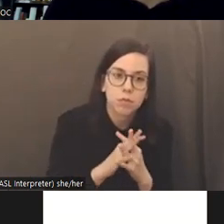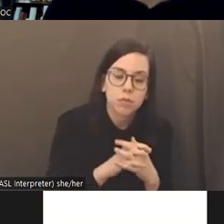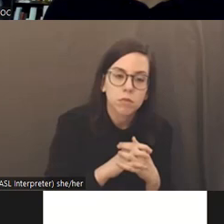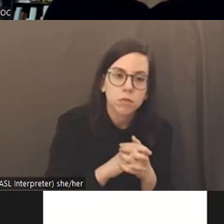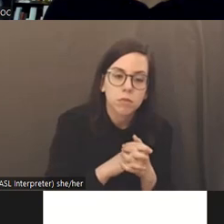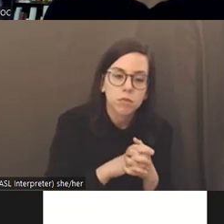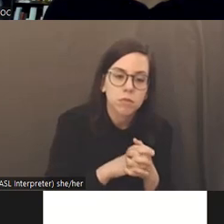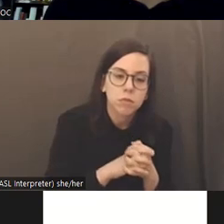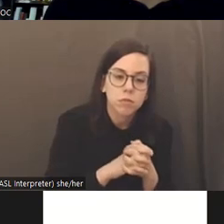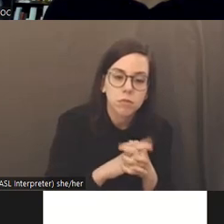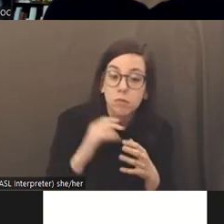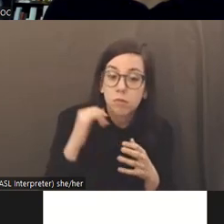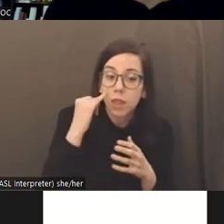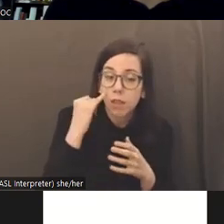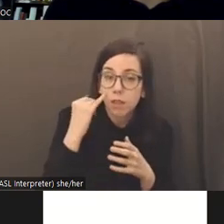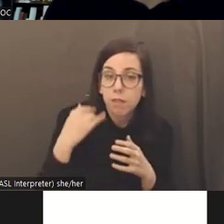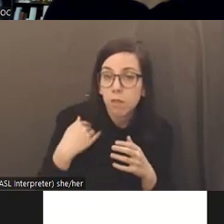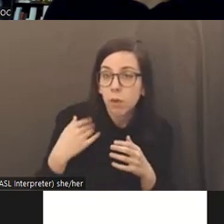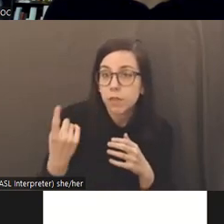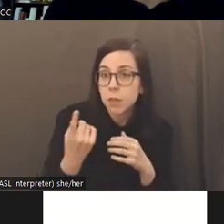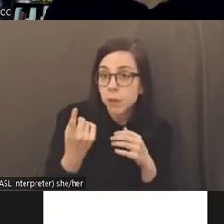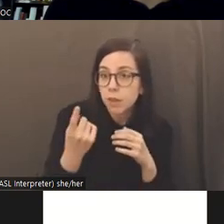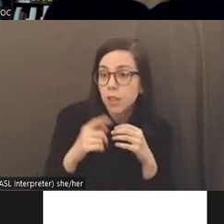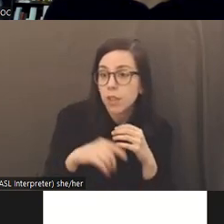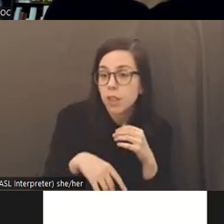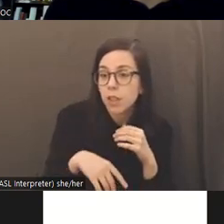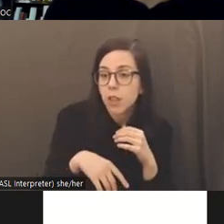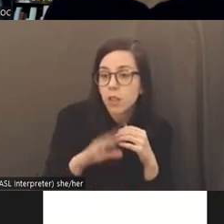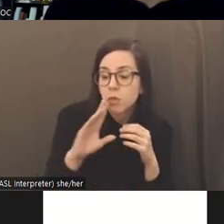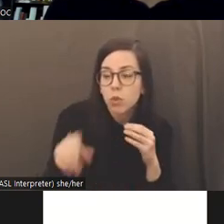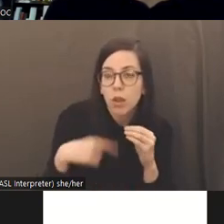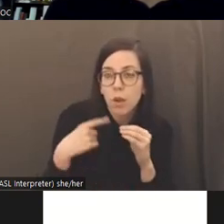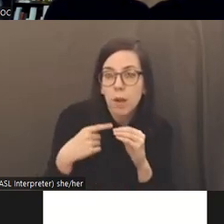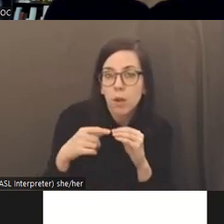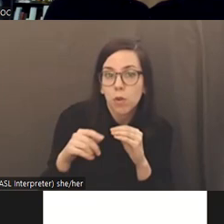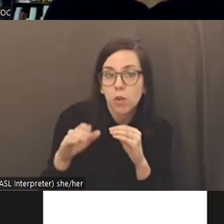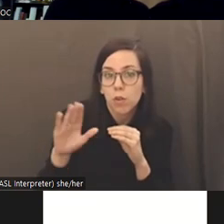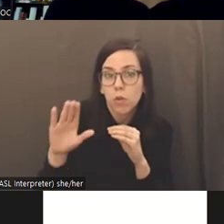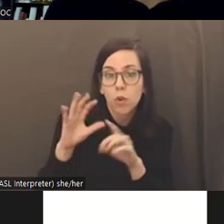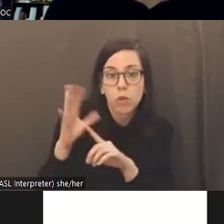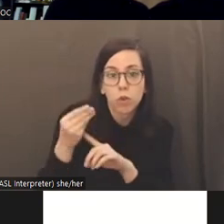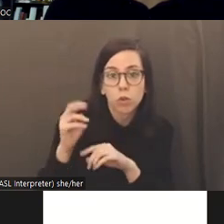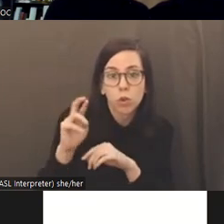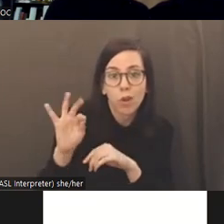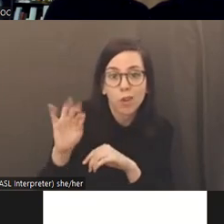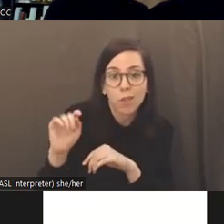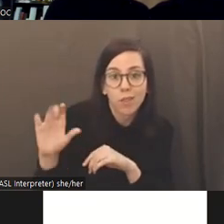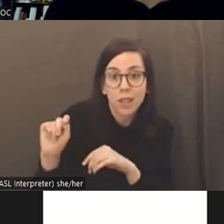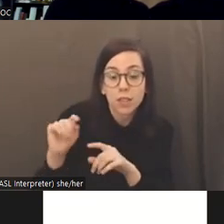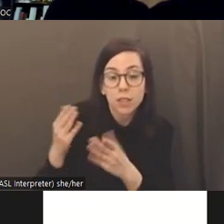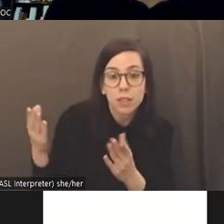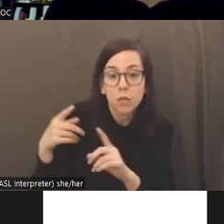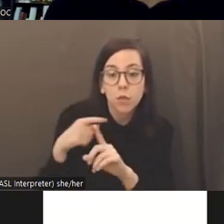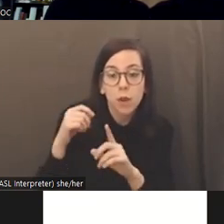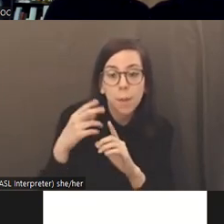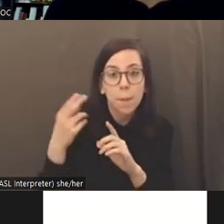students about the cultural artifacts that you have from Haiti and from that